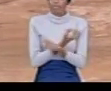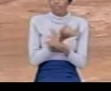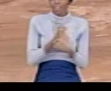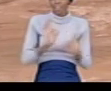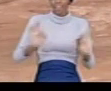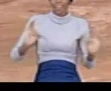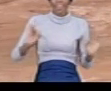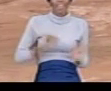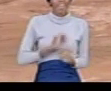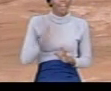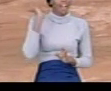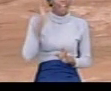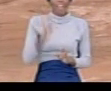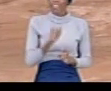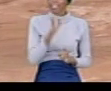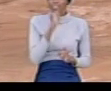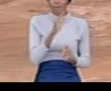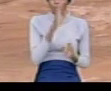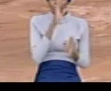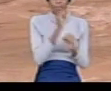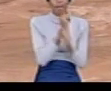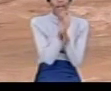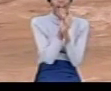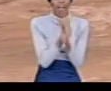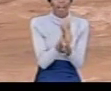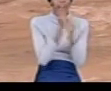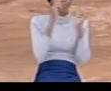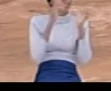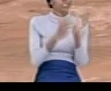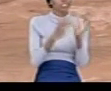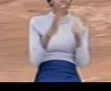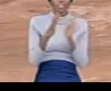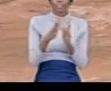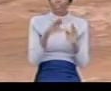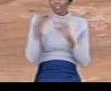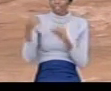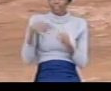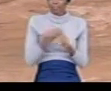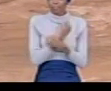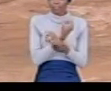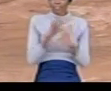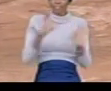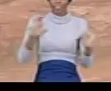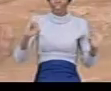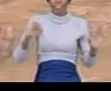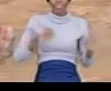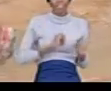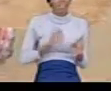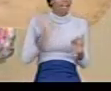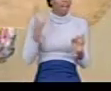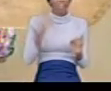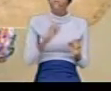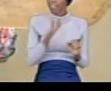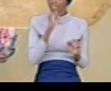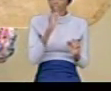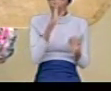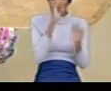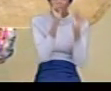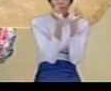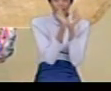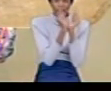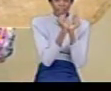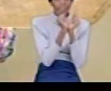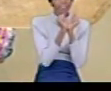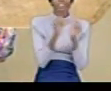you free. You cannot be bound since Jesus sets you free. And you cannot